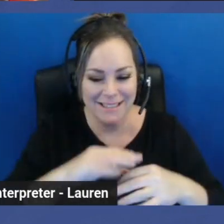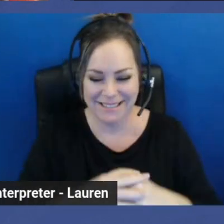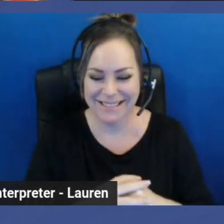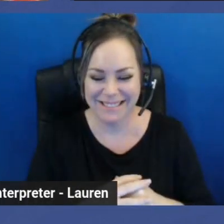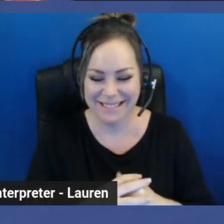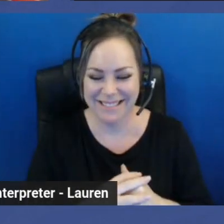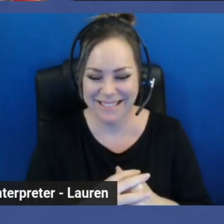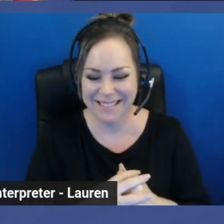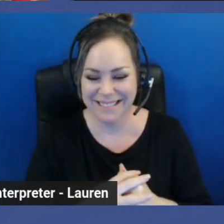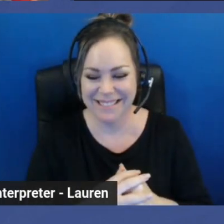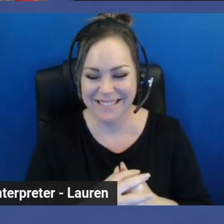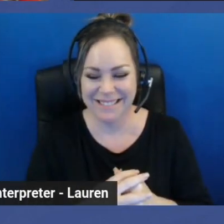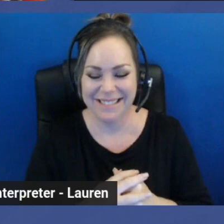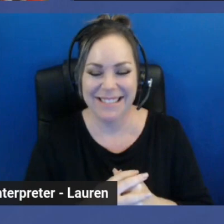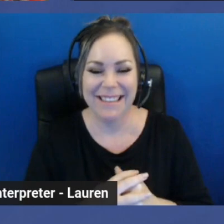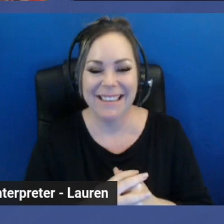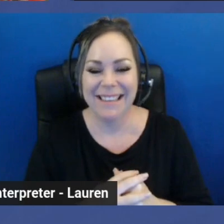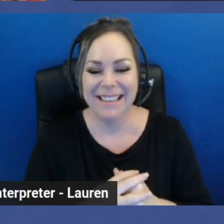it is.